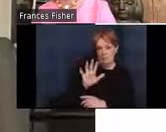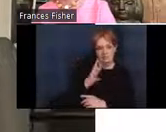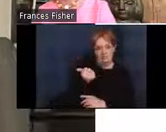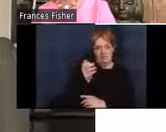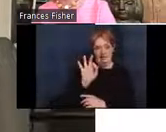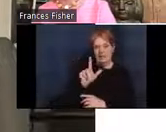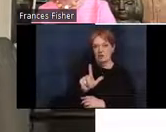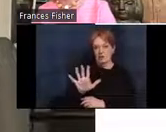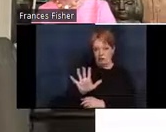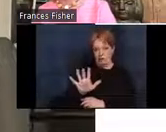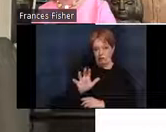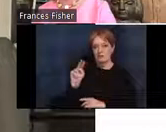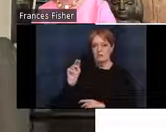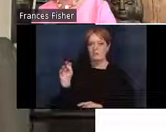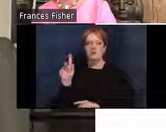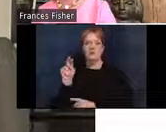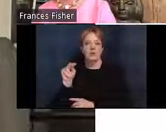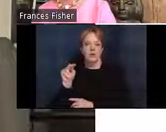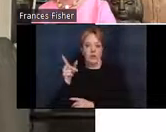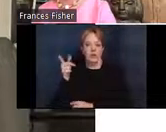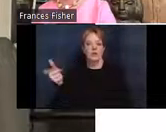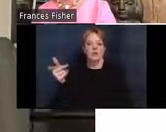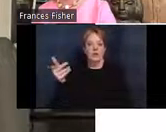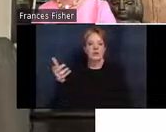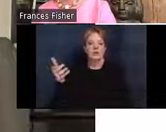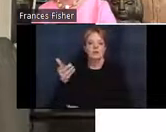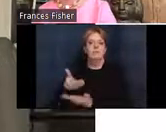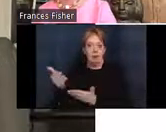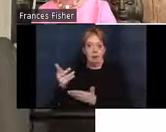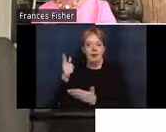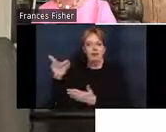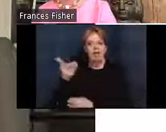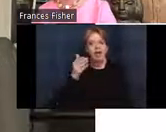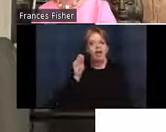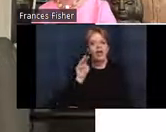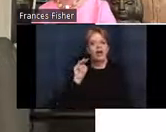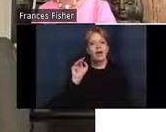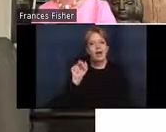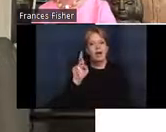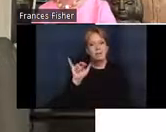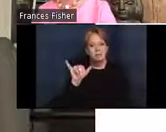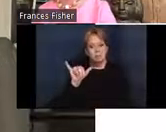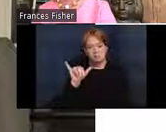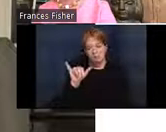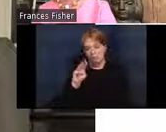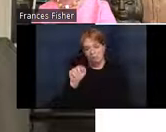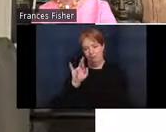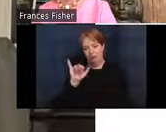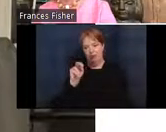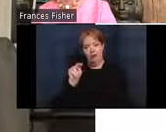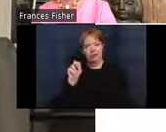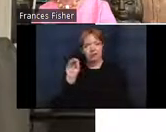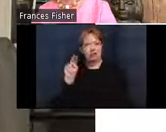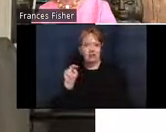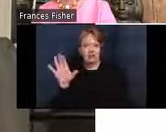it, they hired Marion Sims Wyeth to make some adjustments to the house. And it was through this relationship with Marion